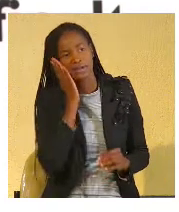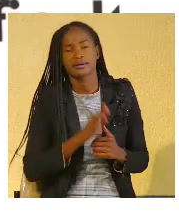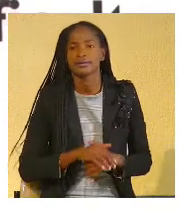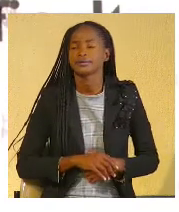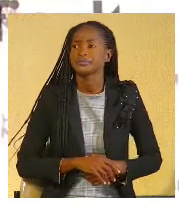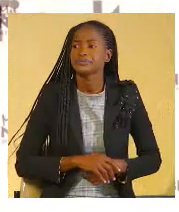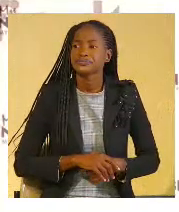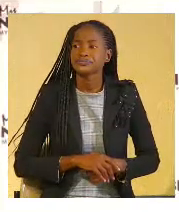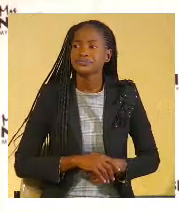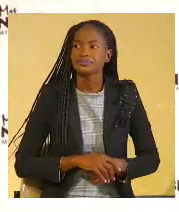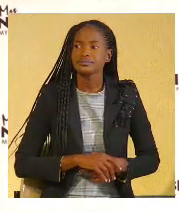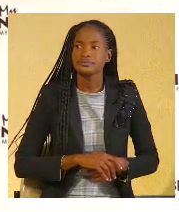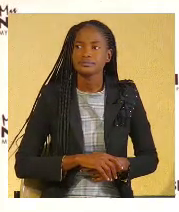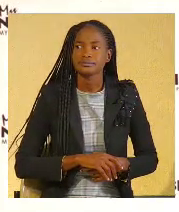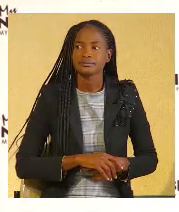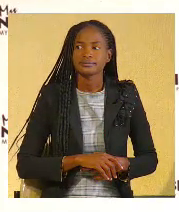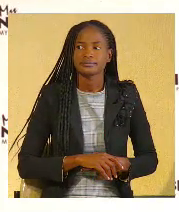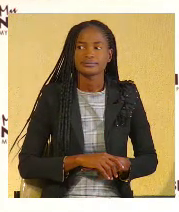All right. Do we have any other questions?